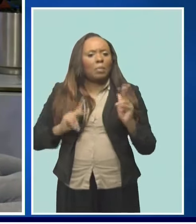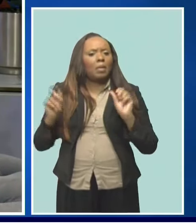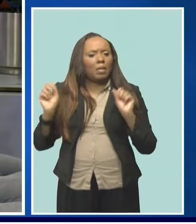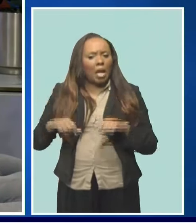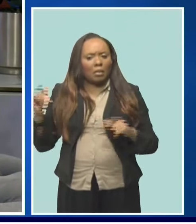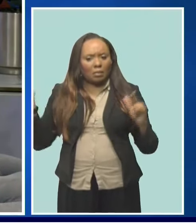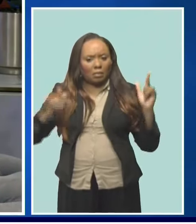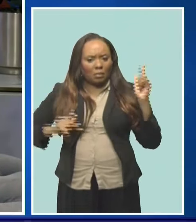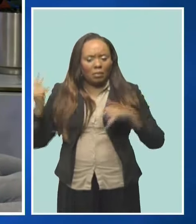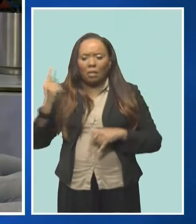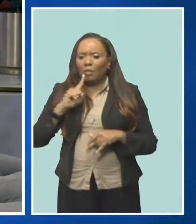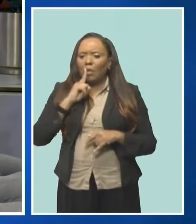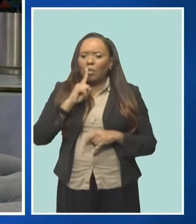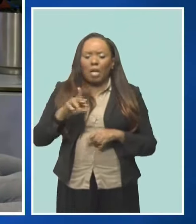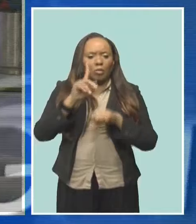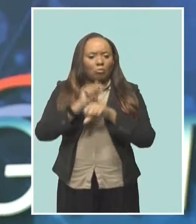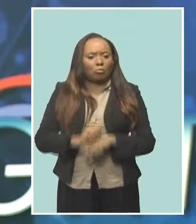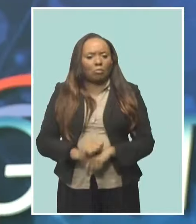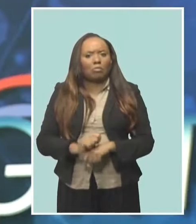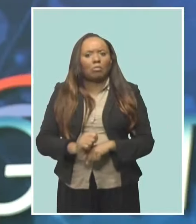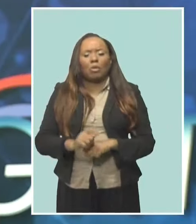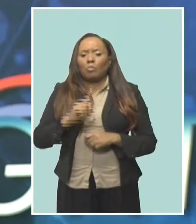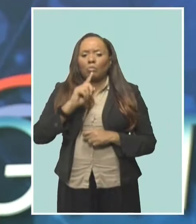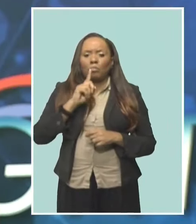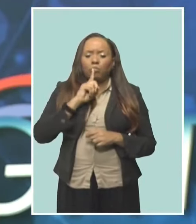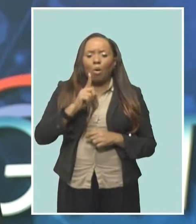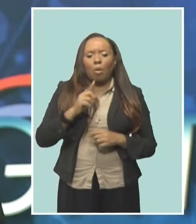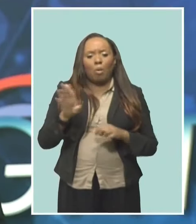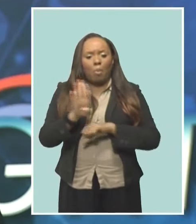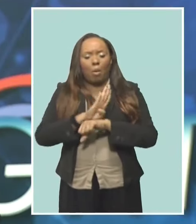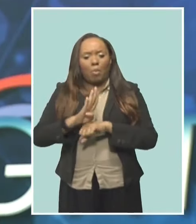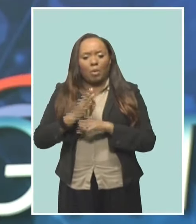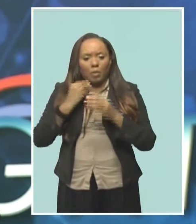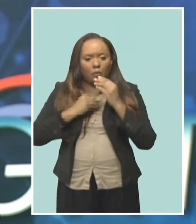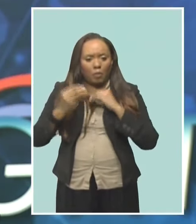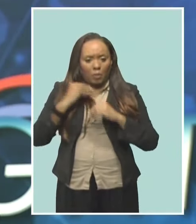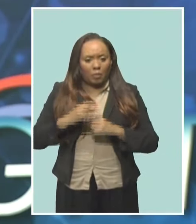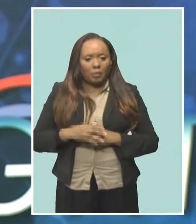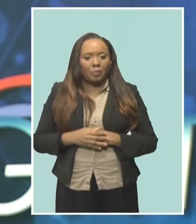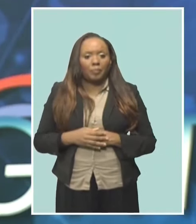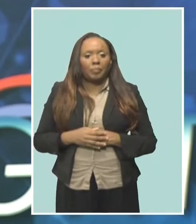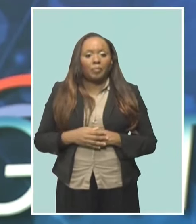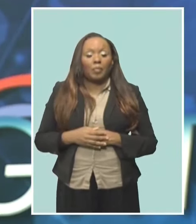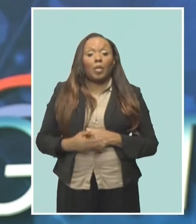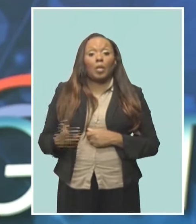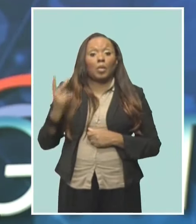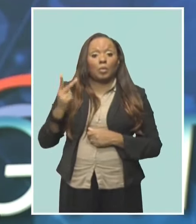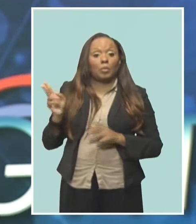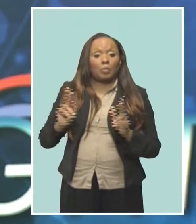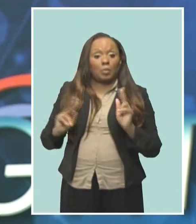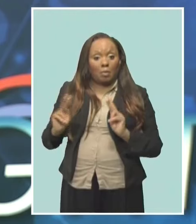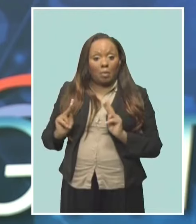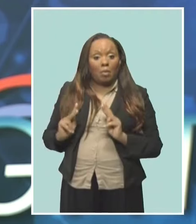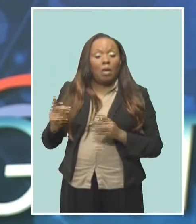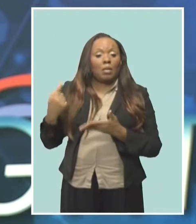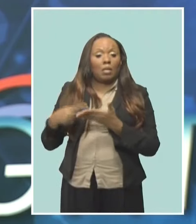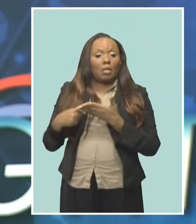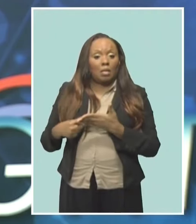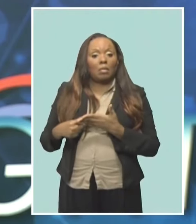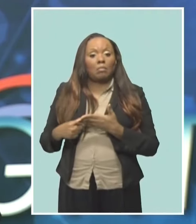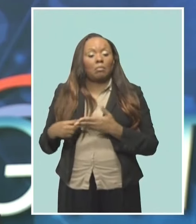authentic Barbadian food. Ms. Moore and Chef Adrian Cumberbatch were guests on Morning Barbados to discuss the